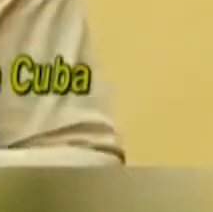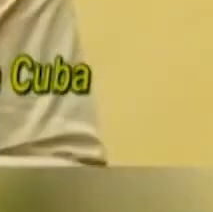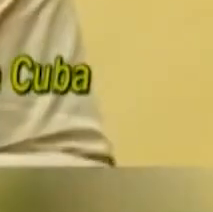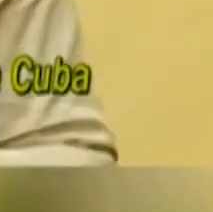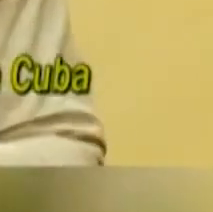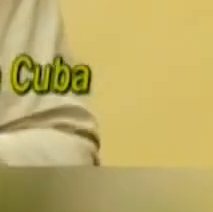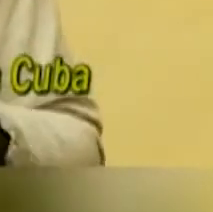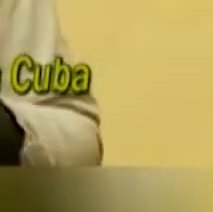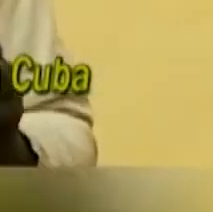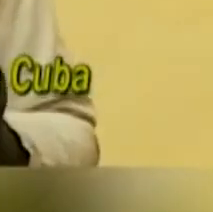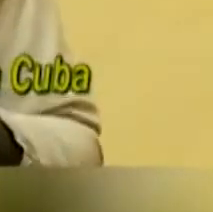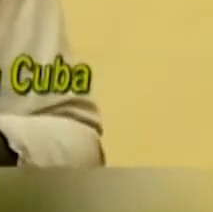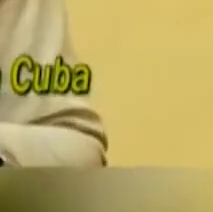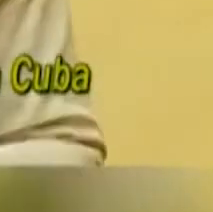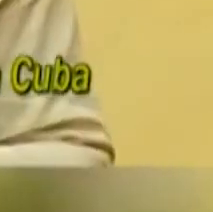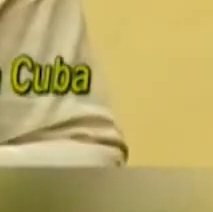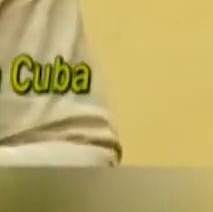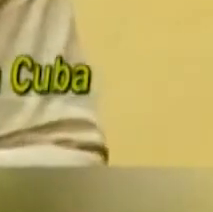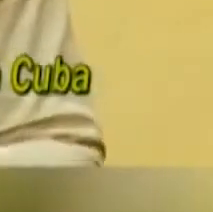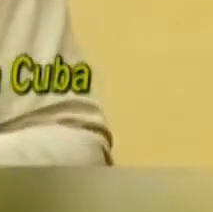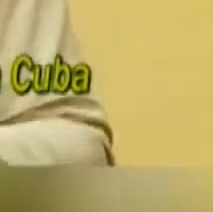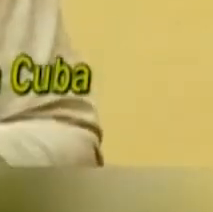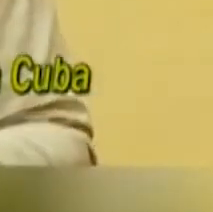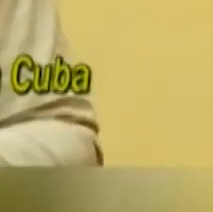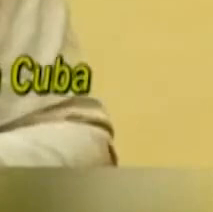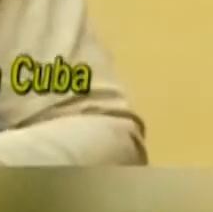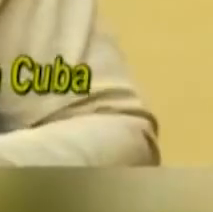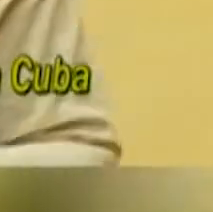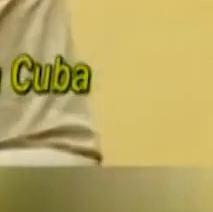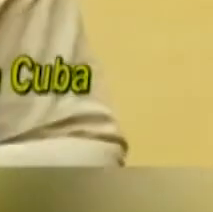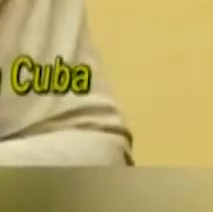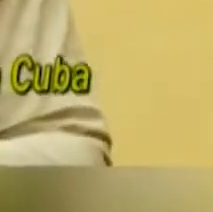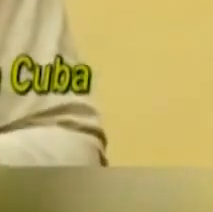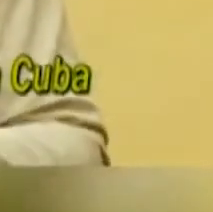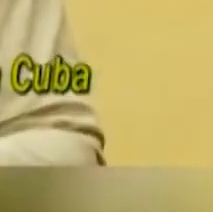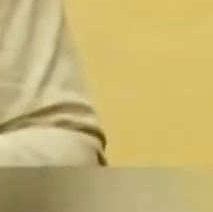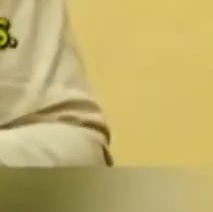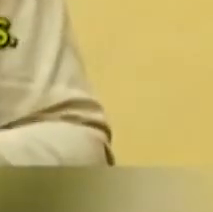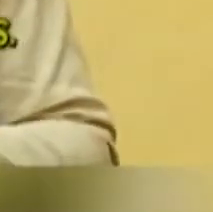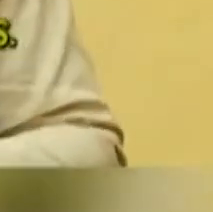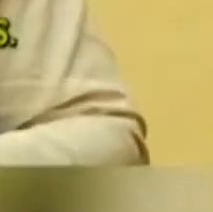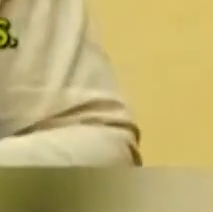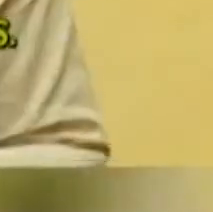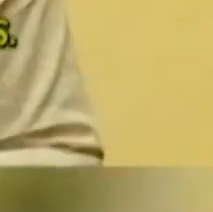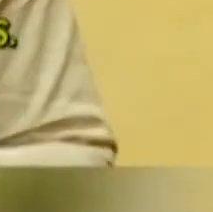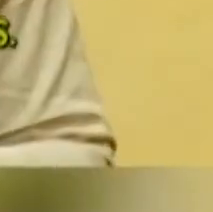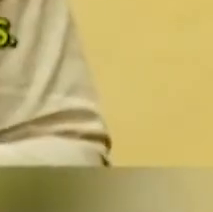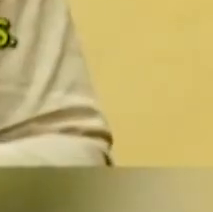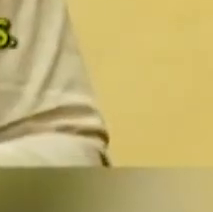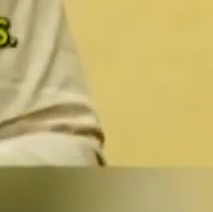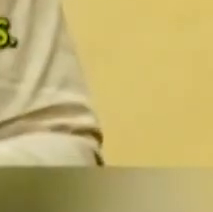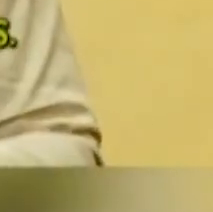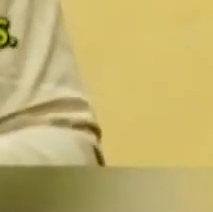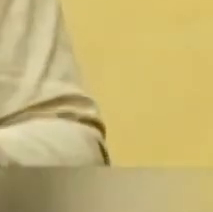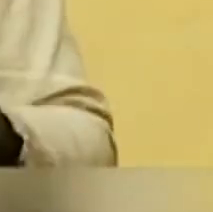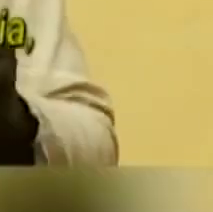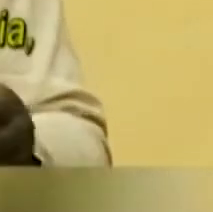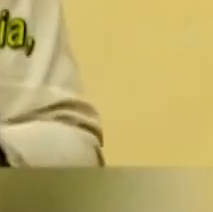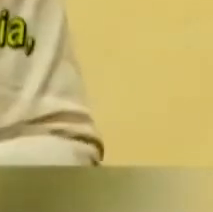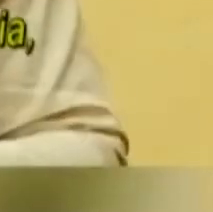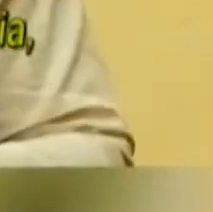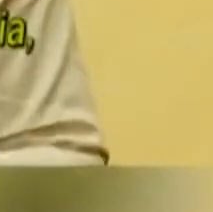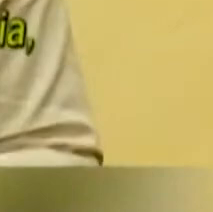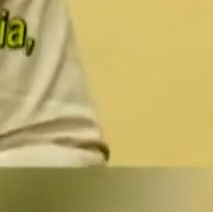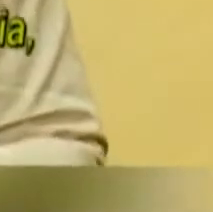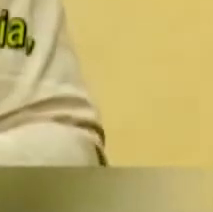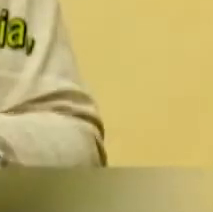Ebola. A huge chapter will be dedicated to the role of Cuba and Cuban doctors. So this